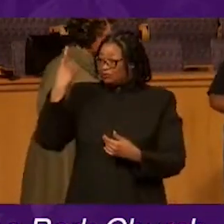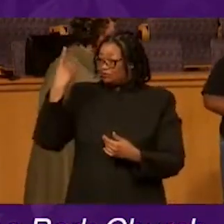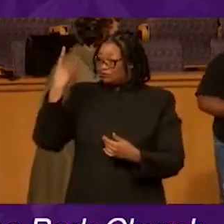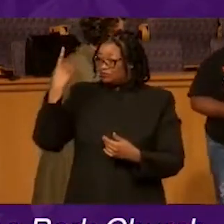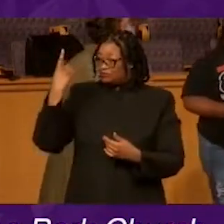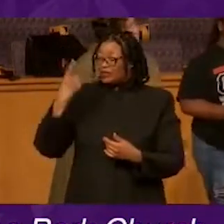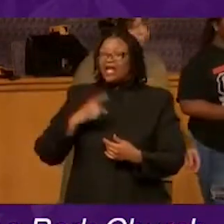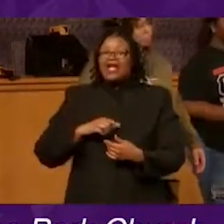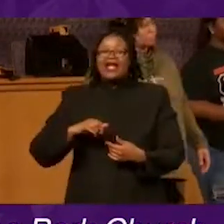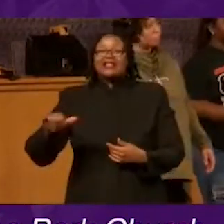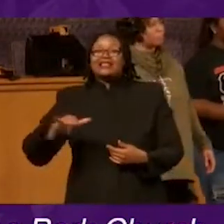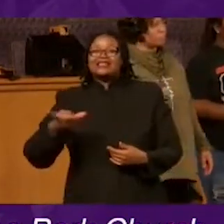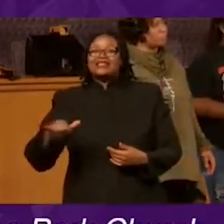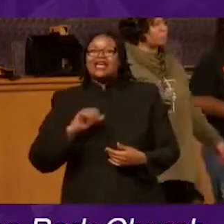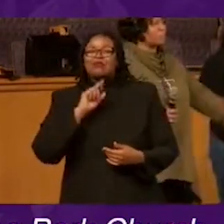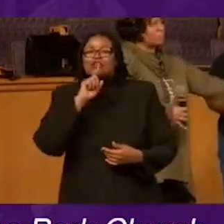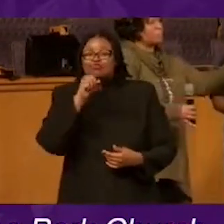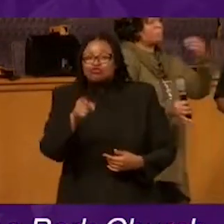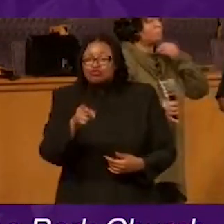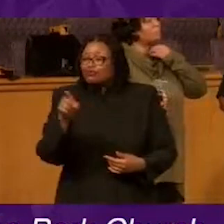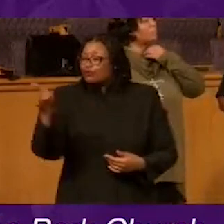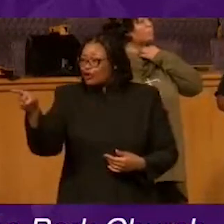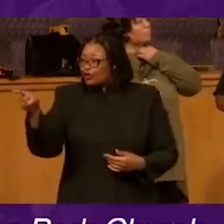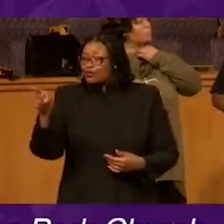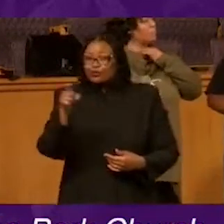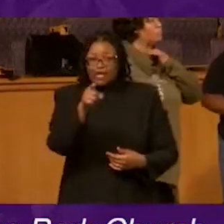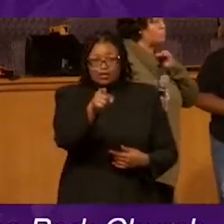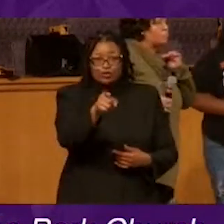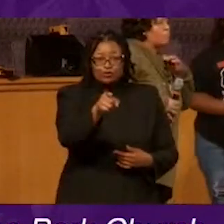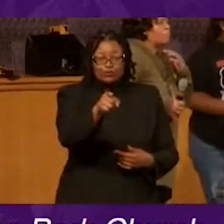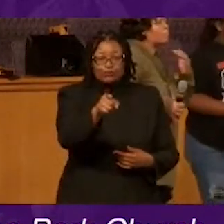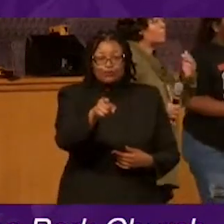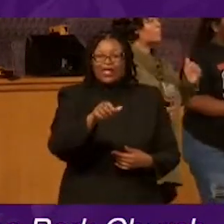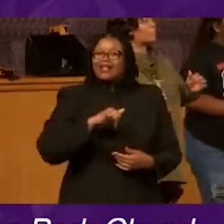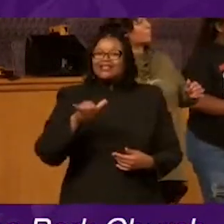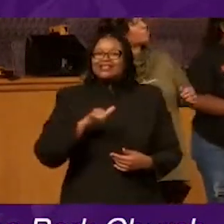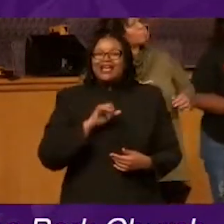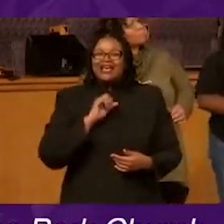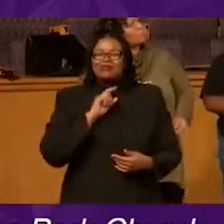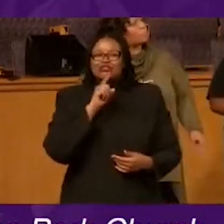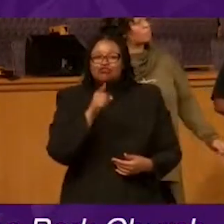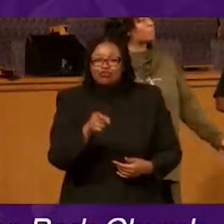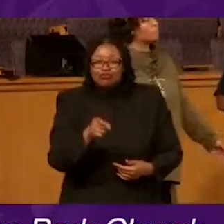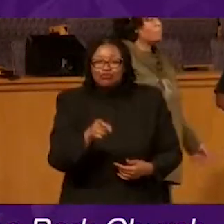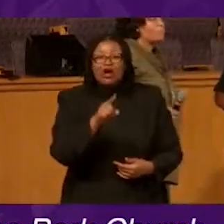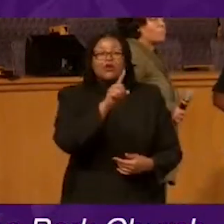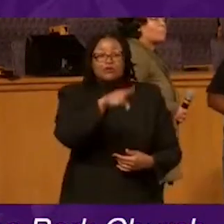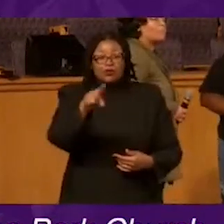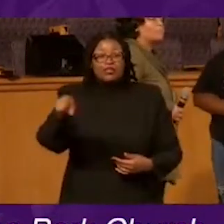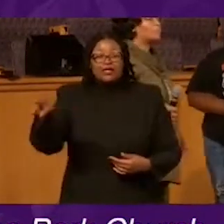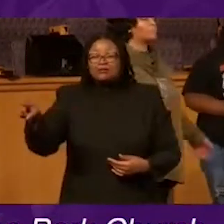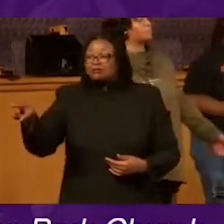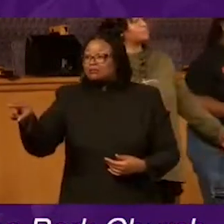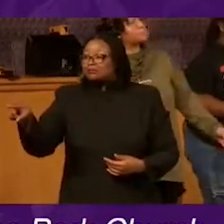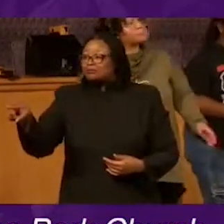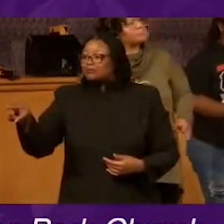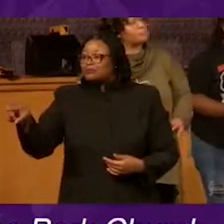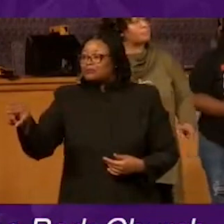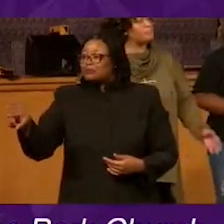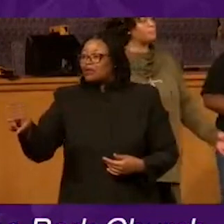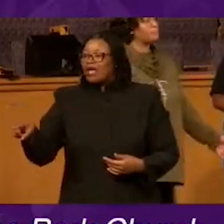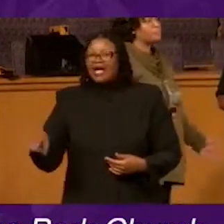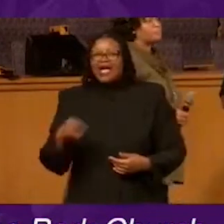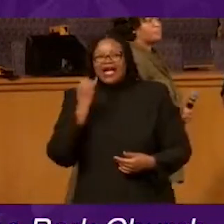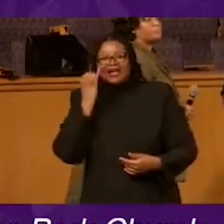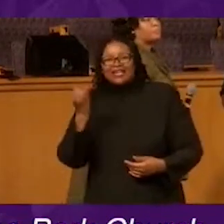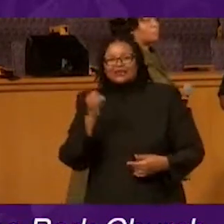And the same is true for you. The same is true for them. And if the